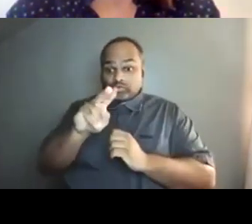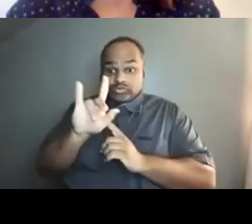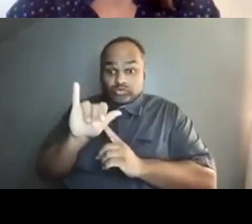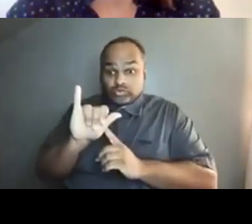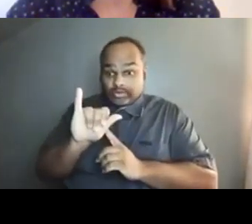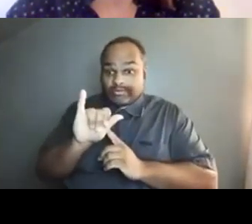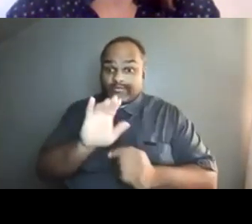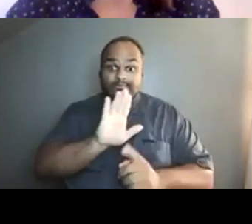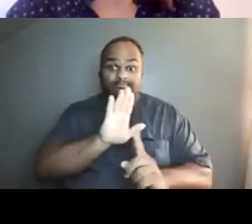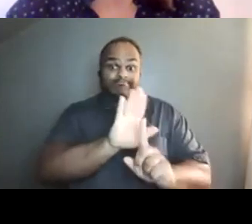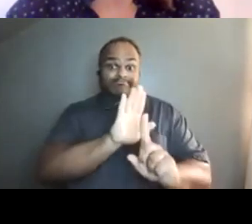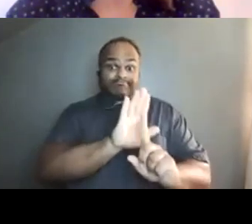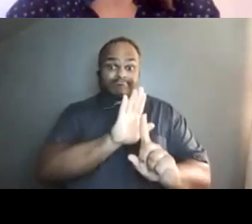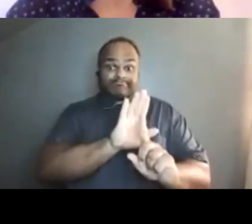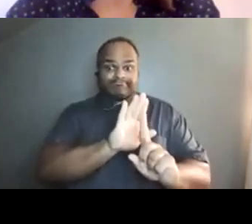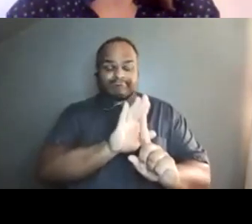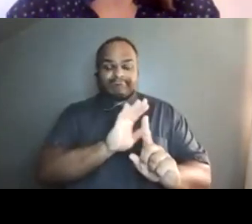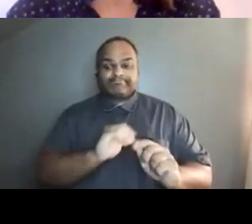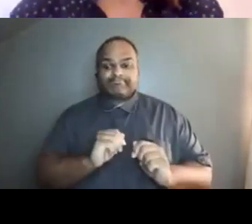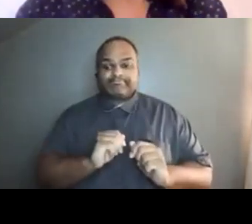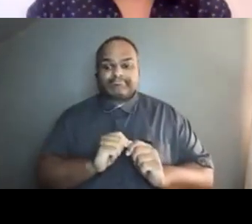Tsvetkova is in a big